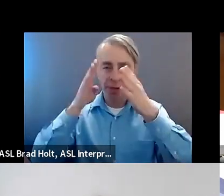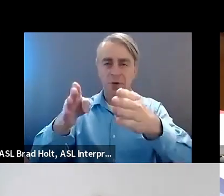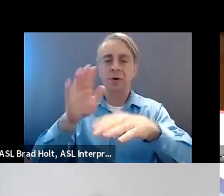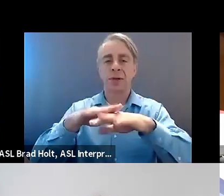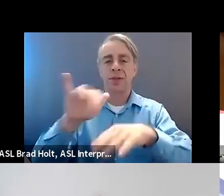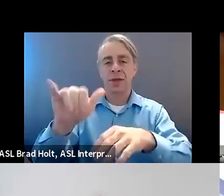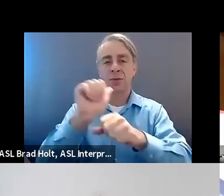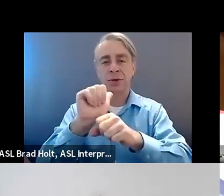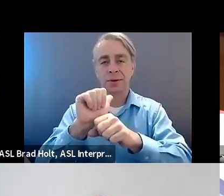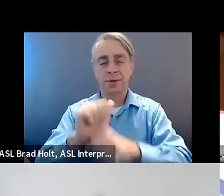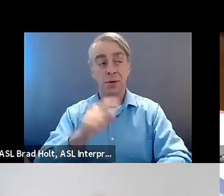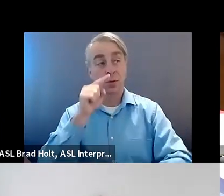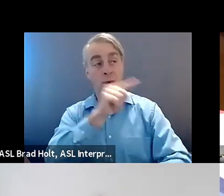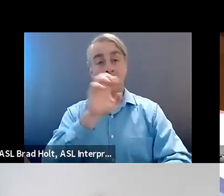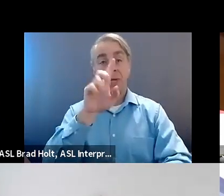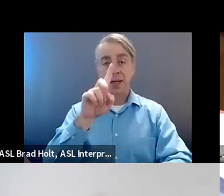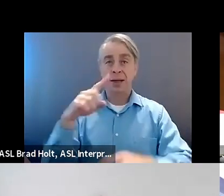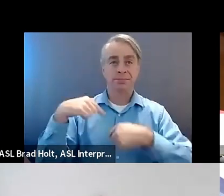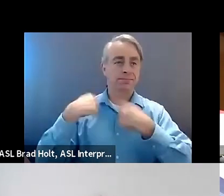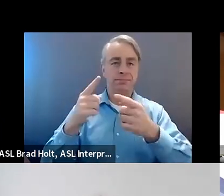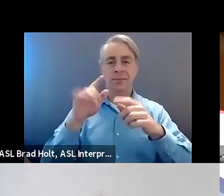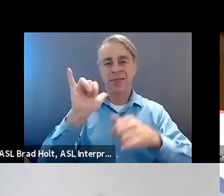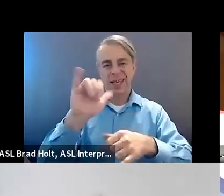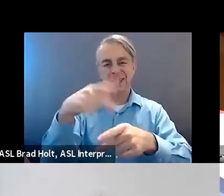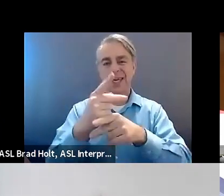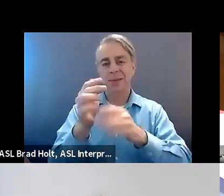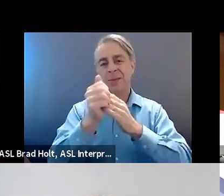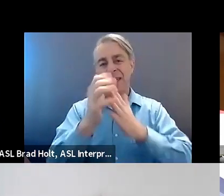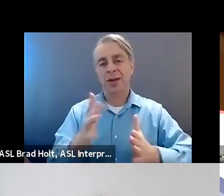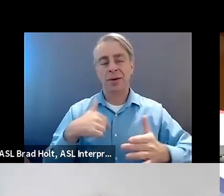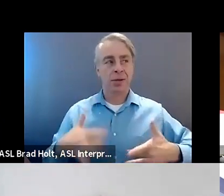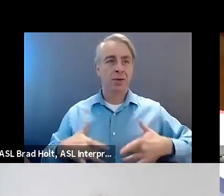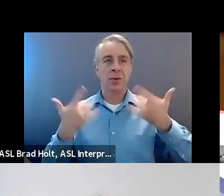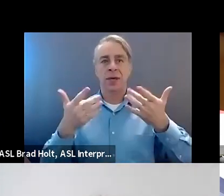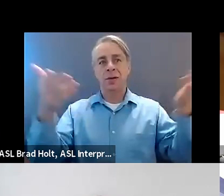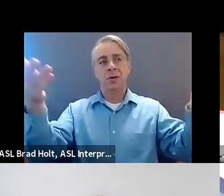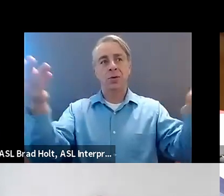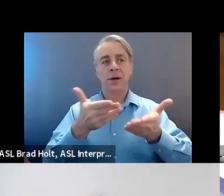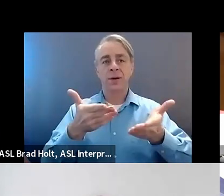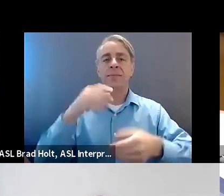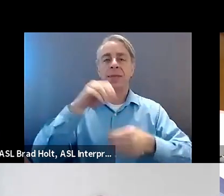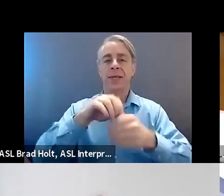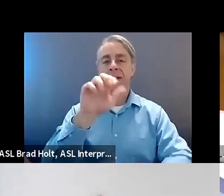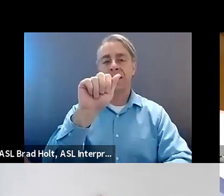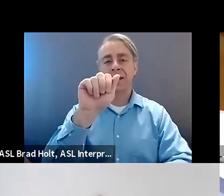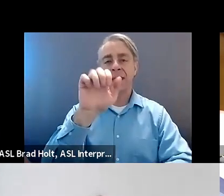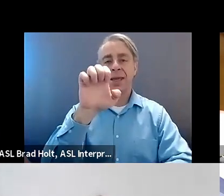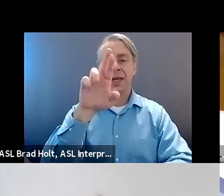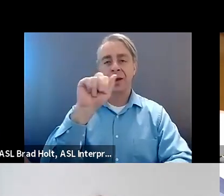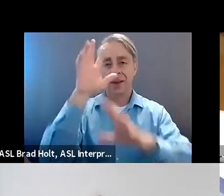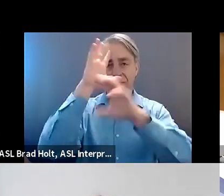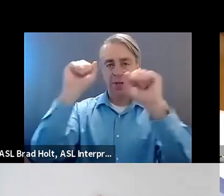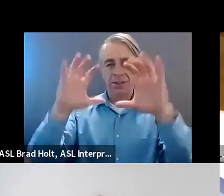have always been that kind of leader, and I am thrilled to welcome you to AERA presidency. Hello,